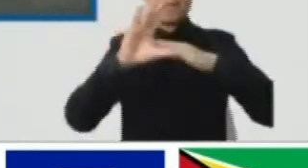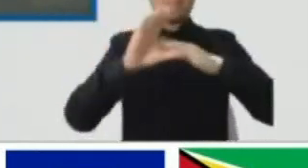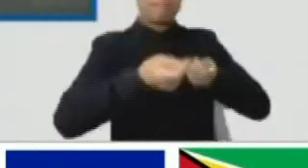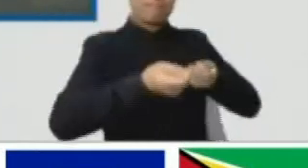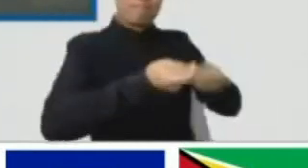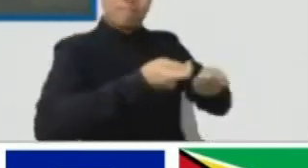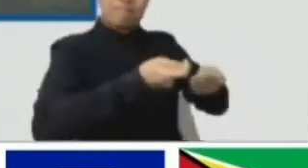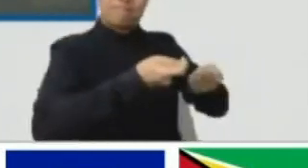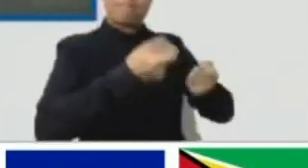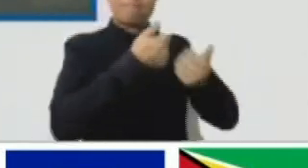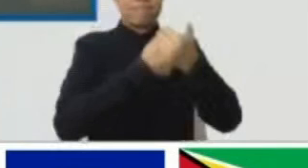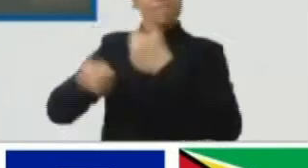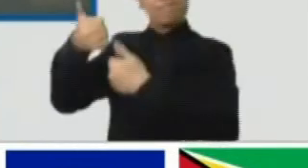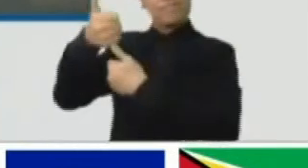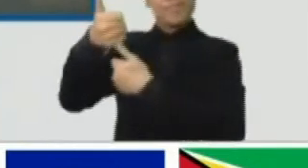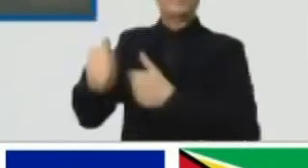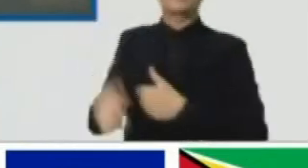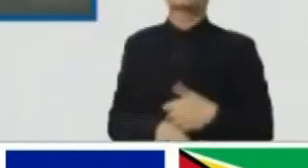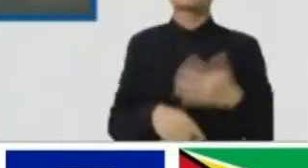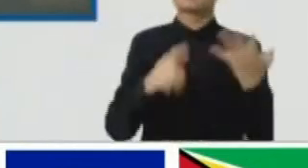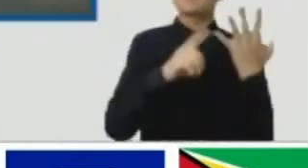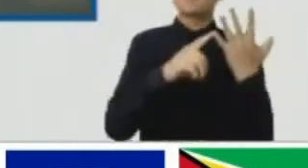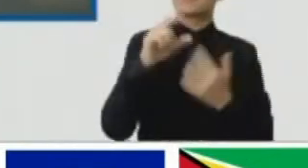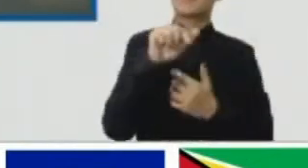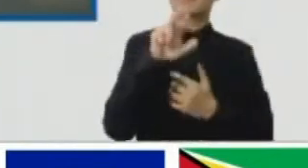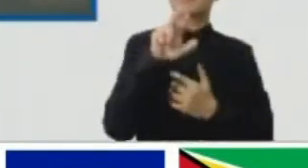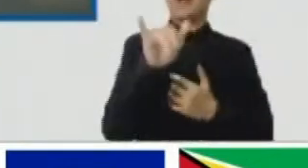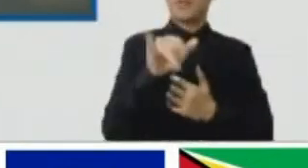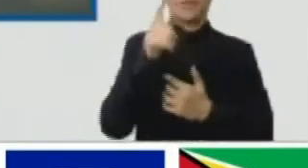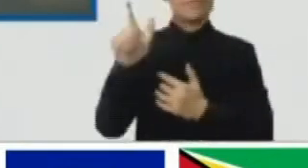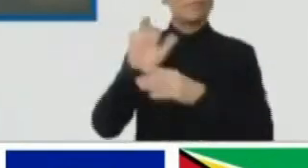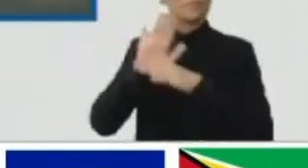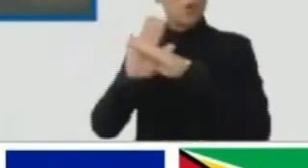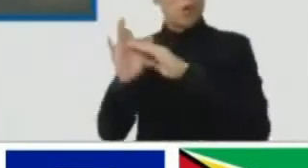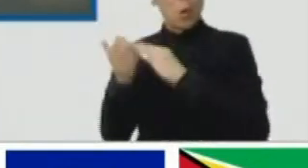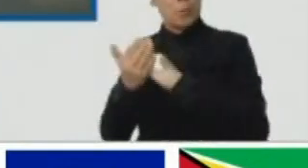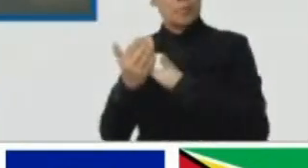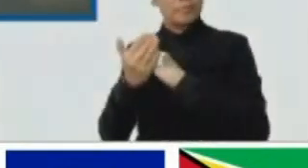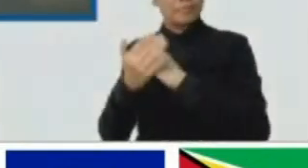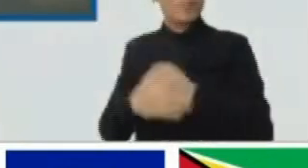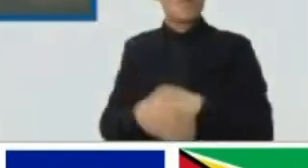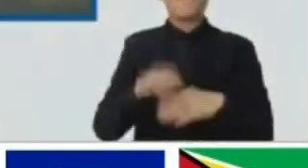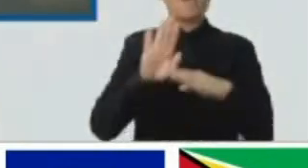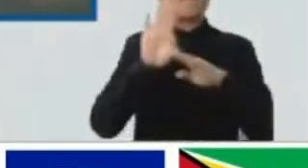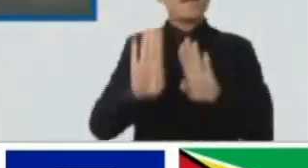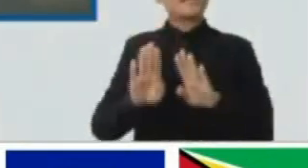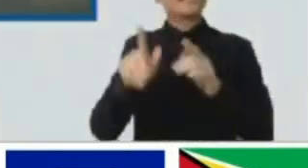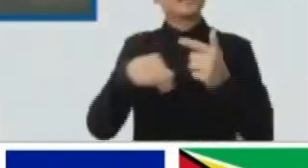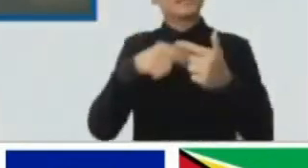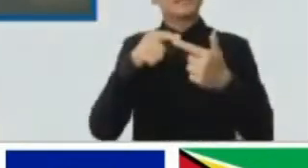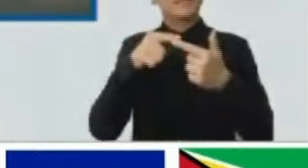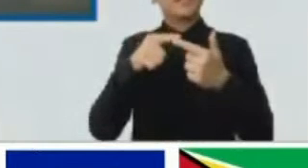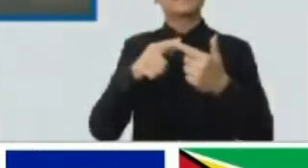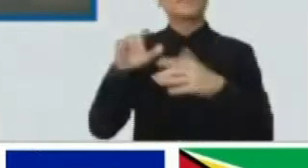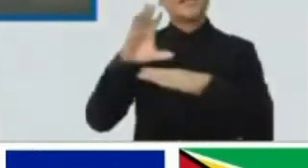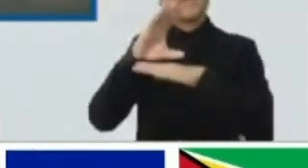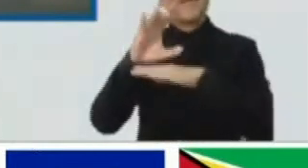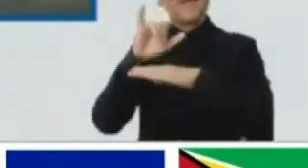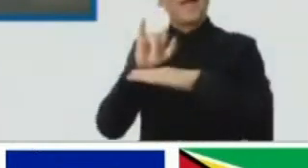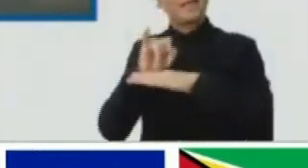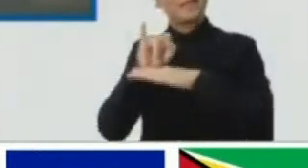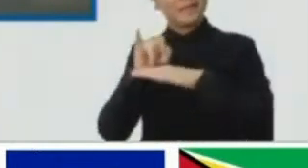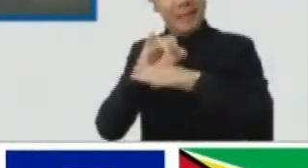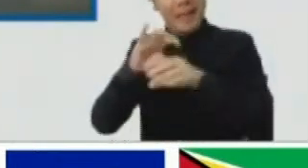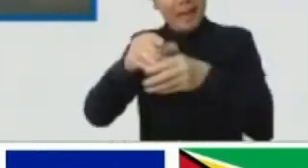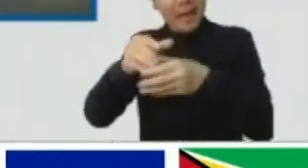Gary O'Neill, UN Resident Coordinator for Jamaica, the Bahamas, Bermuda, Cayman Islands, and Turks and Caicos